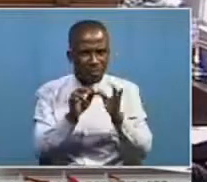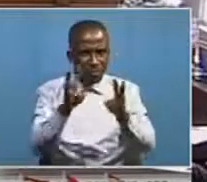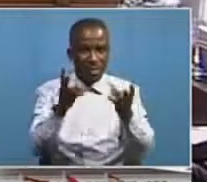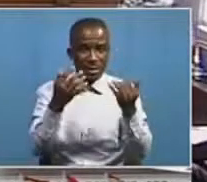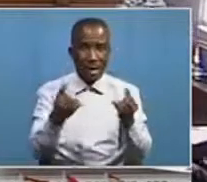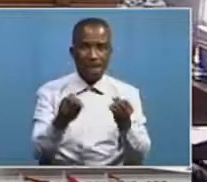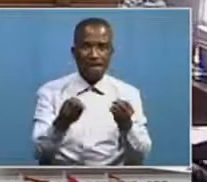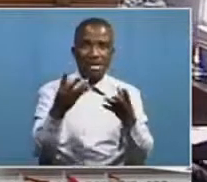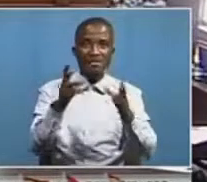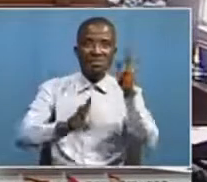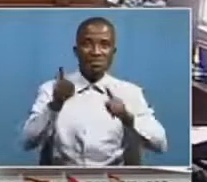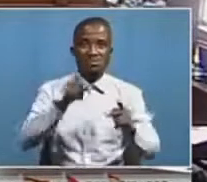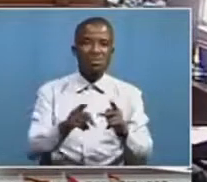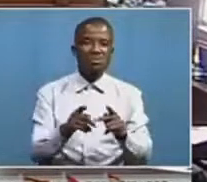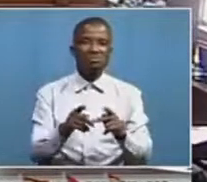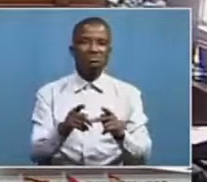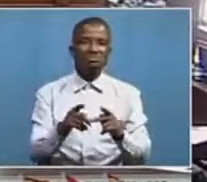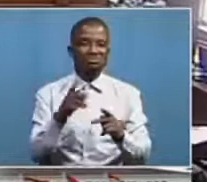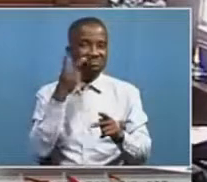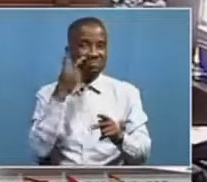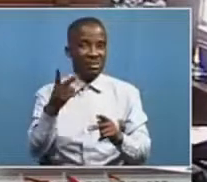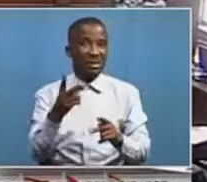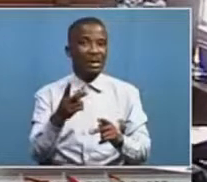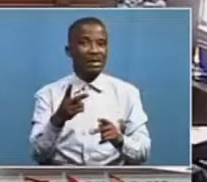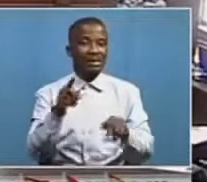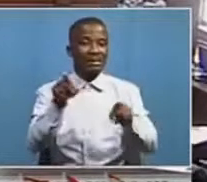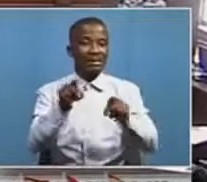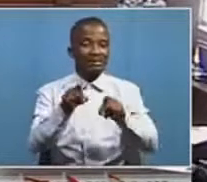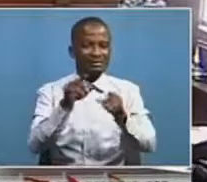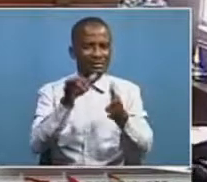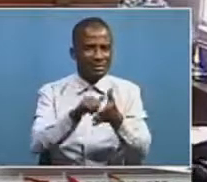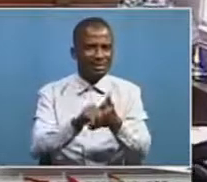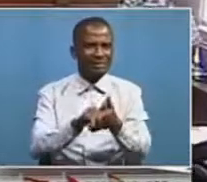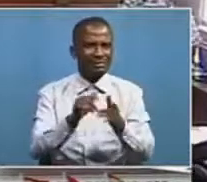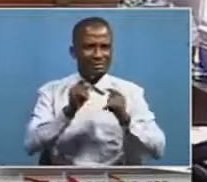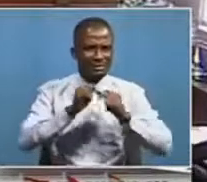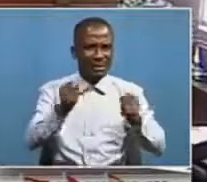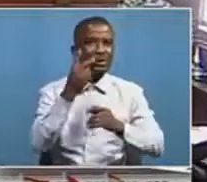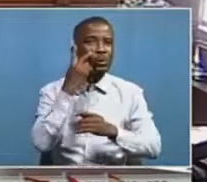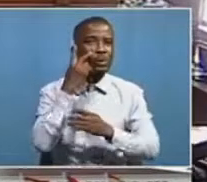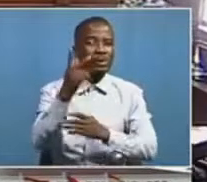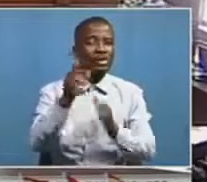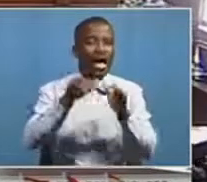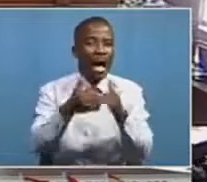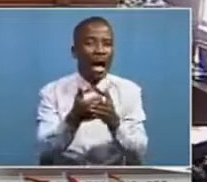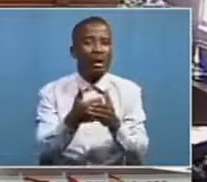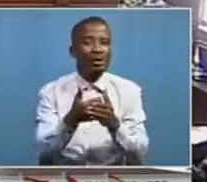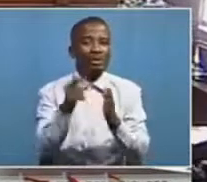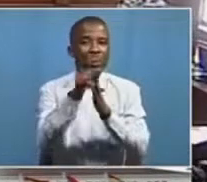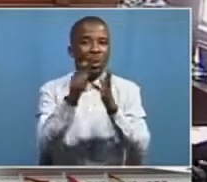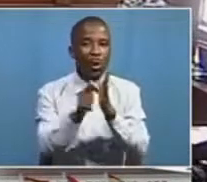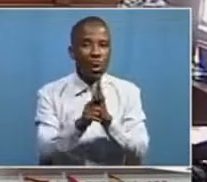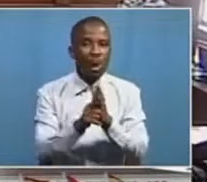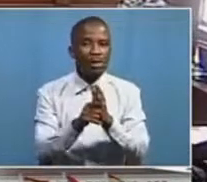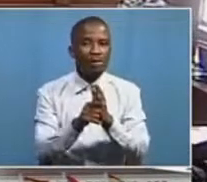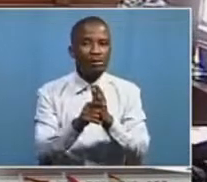many commentators have rightly described this suit as one posing a test of the structural maturity of our